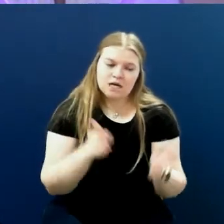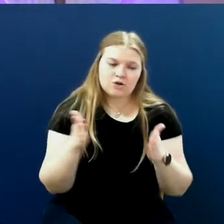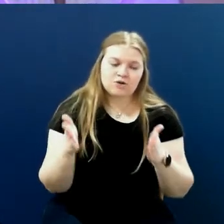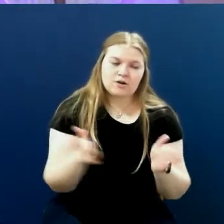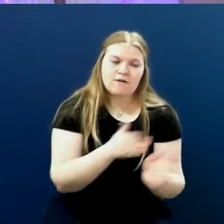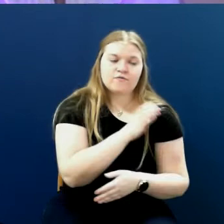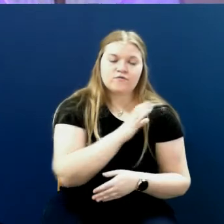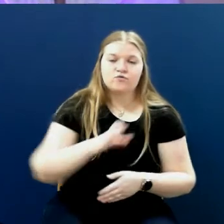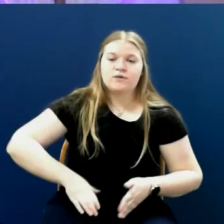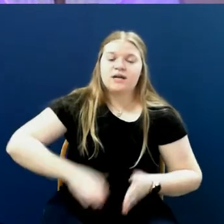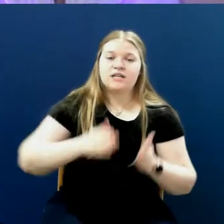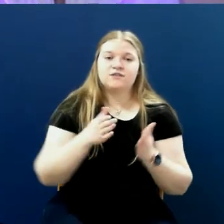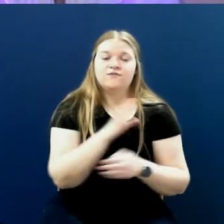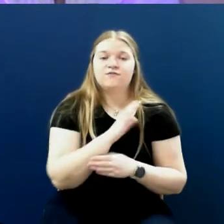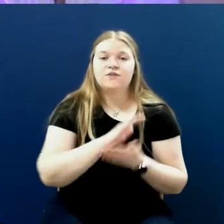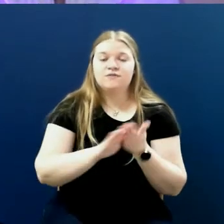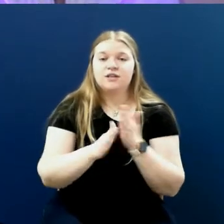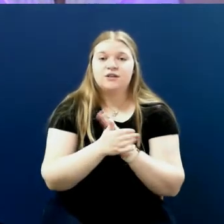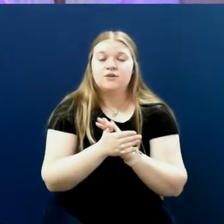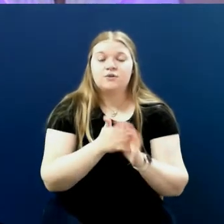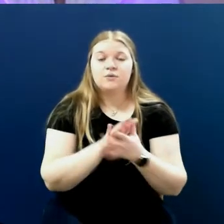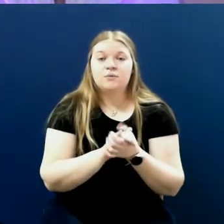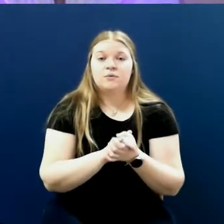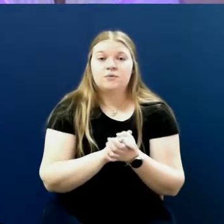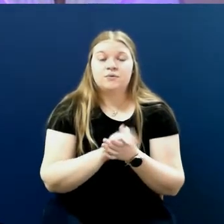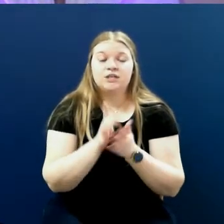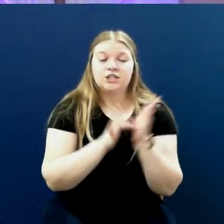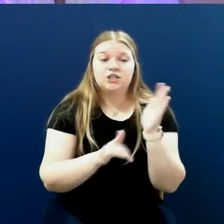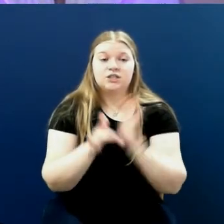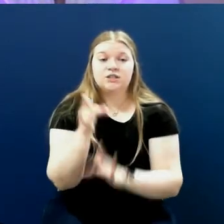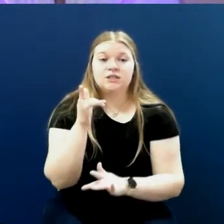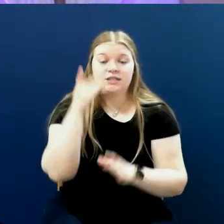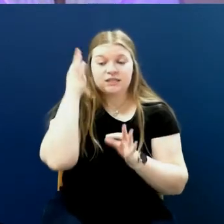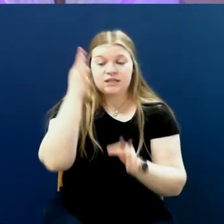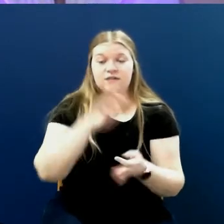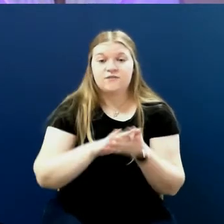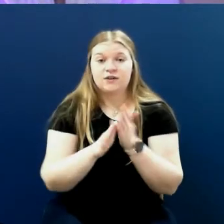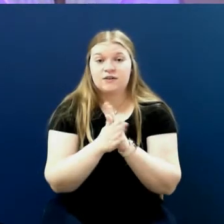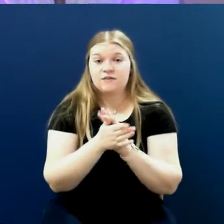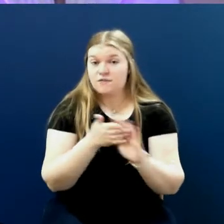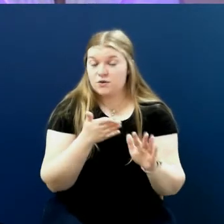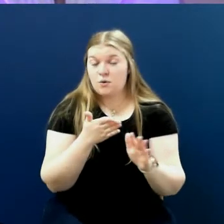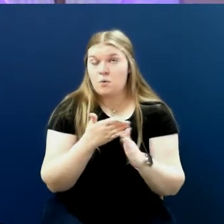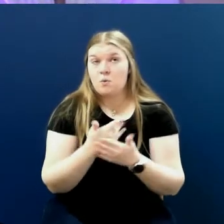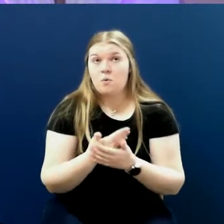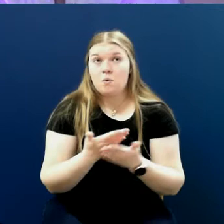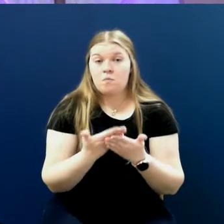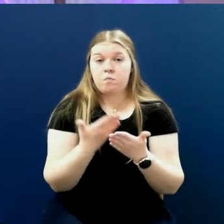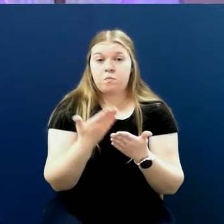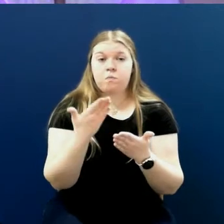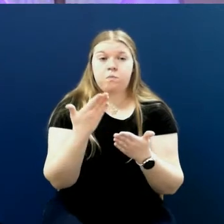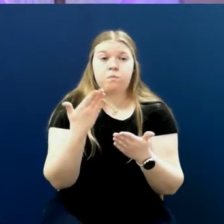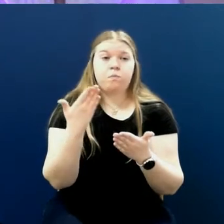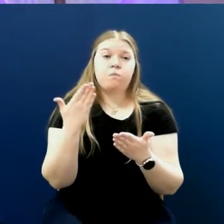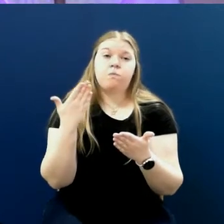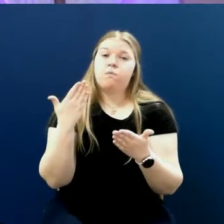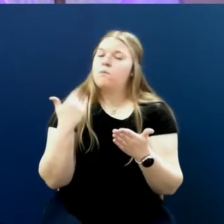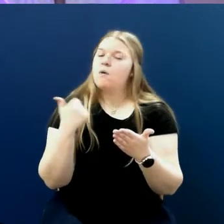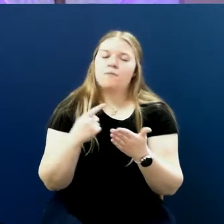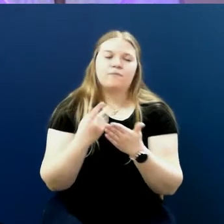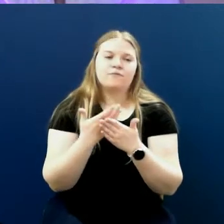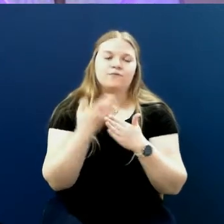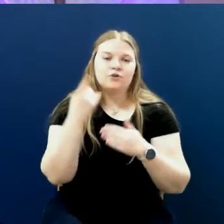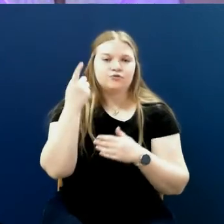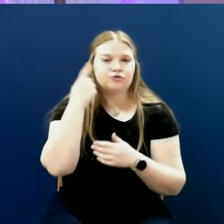Christ's forgiveness. Notice, when did Jesus decide to forgive you? Long before you ever had an idea that you were a